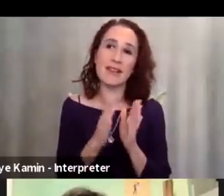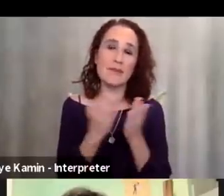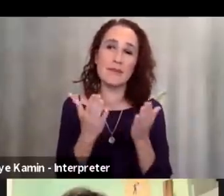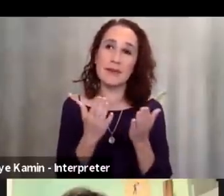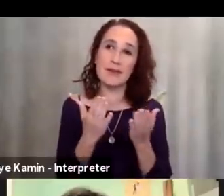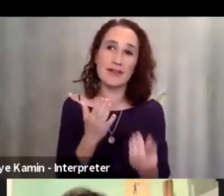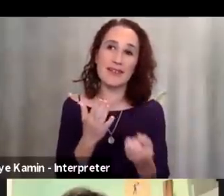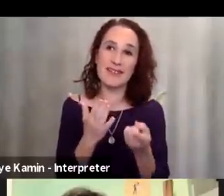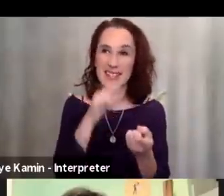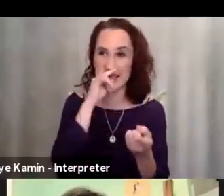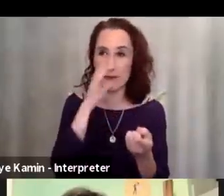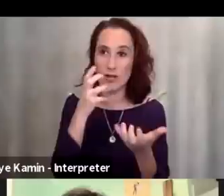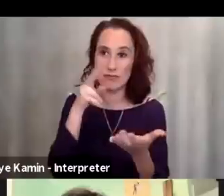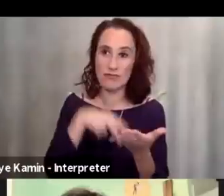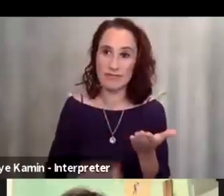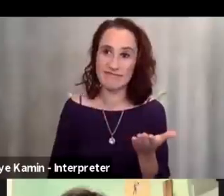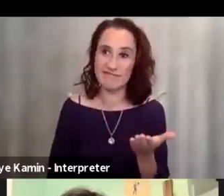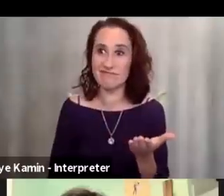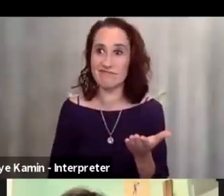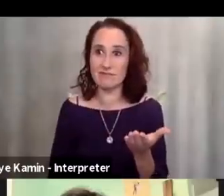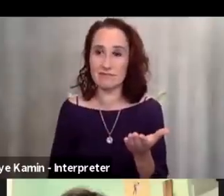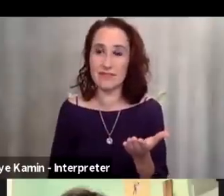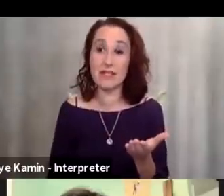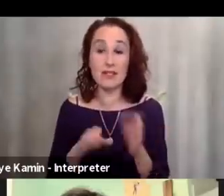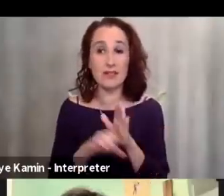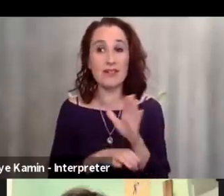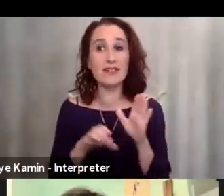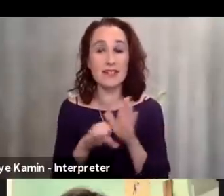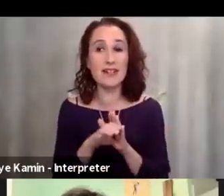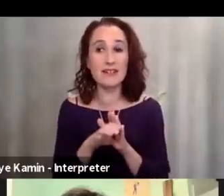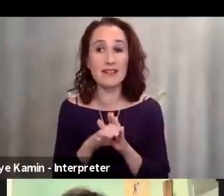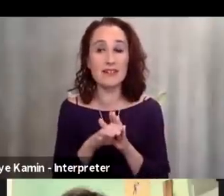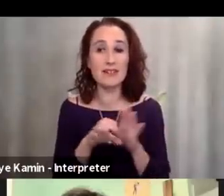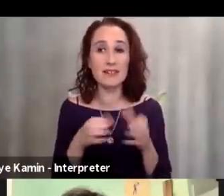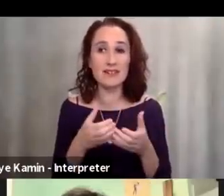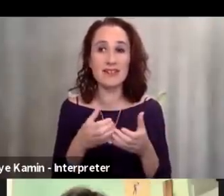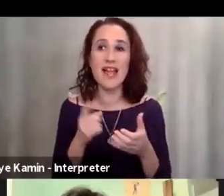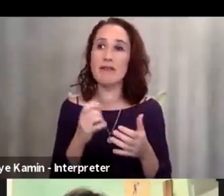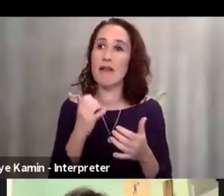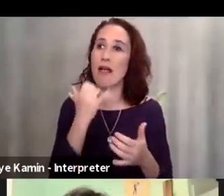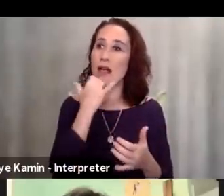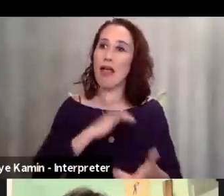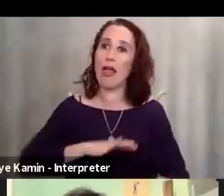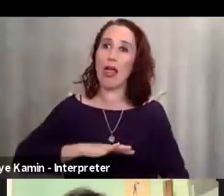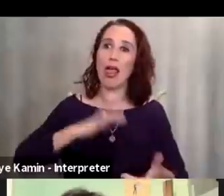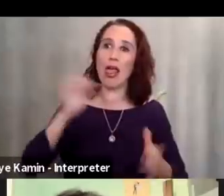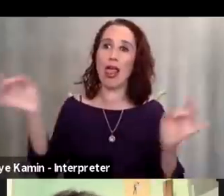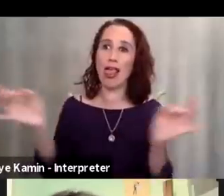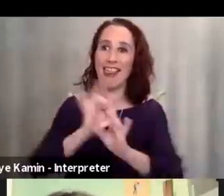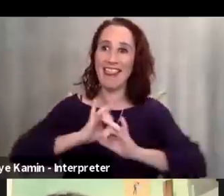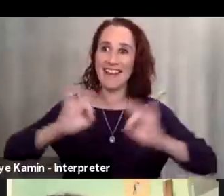ever going to care about. And like, your characters have to make blunderous mistakes,